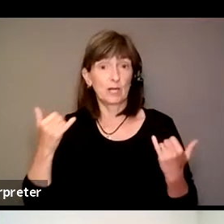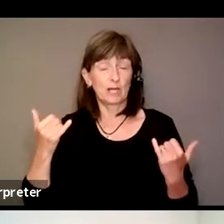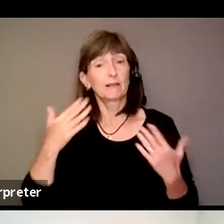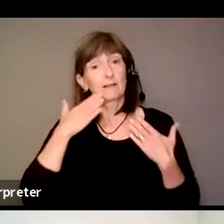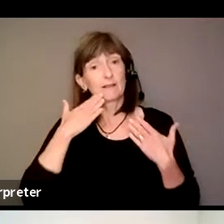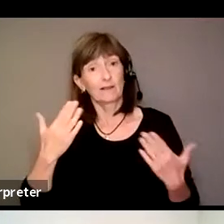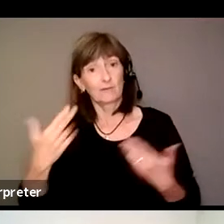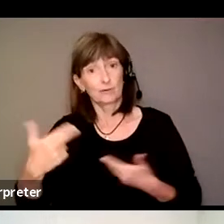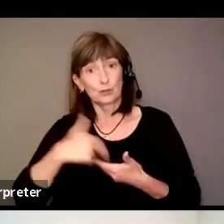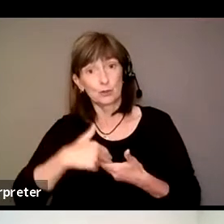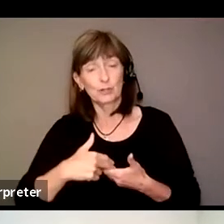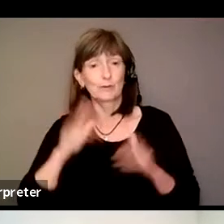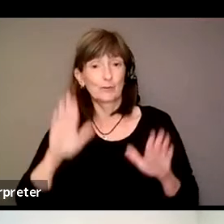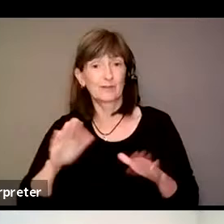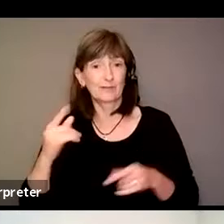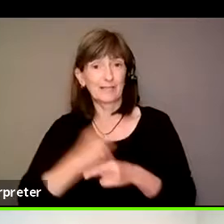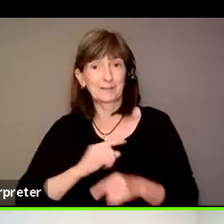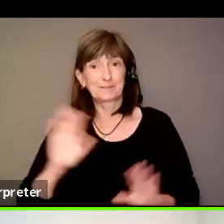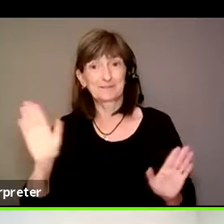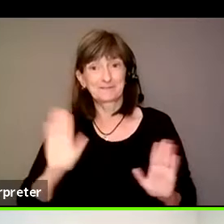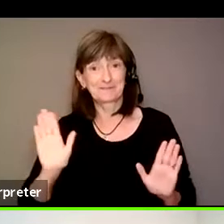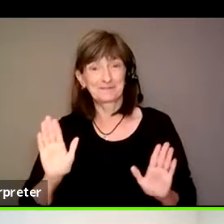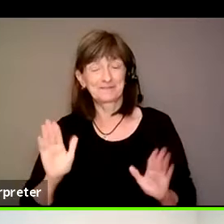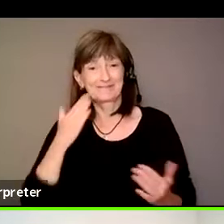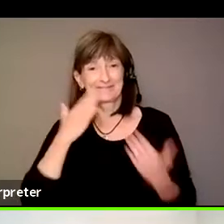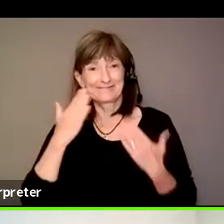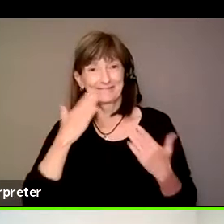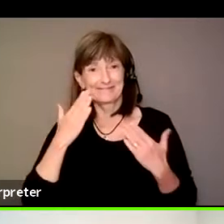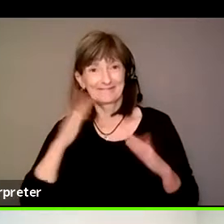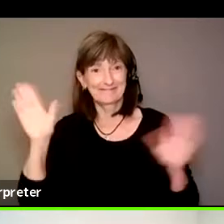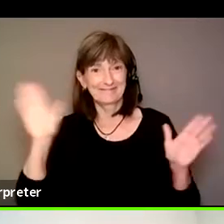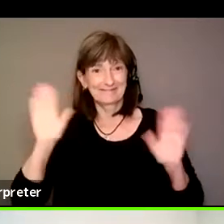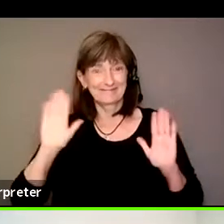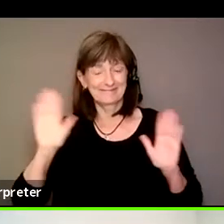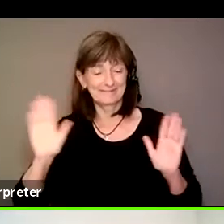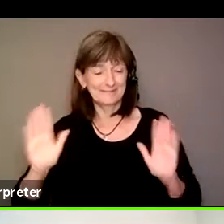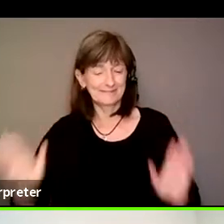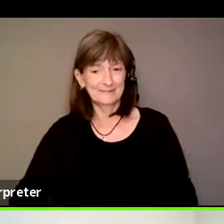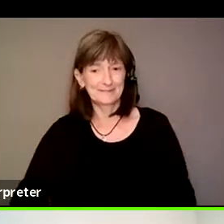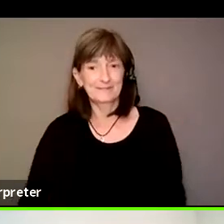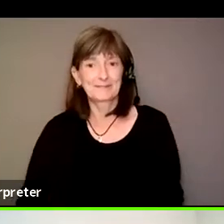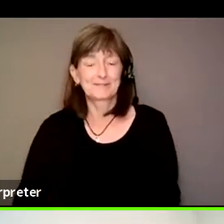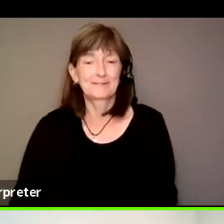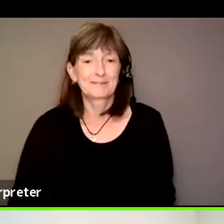everyone for joining us today. Have a great day. Thanks so much. Thank you, everybody. Take care, everybody.